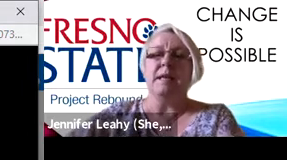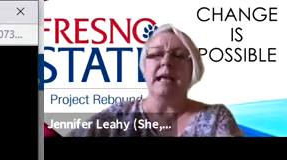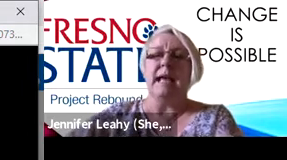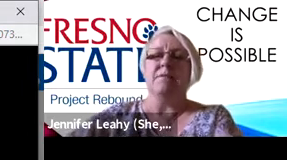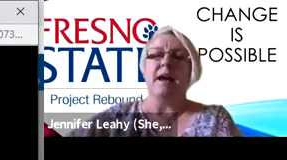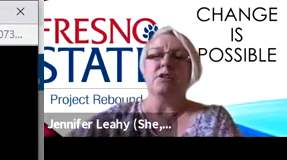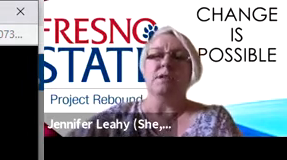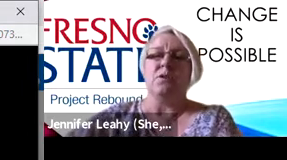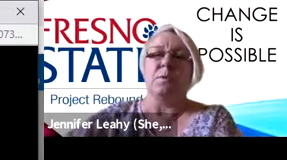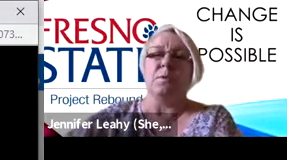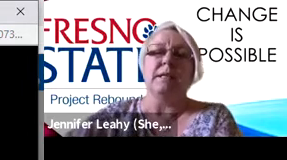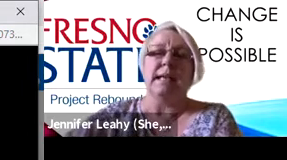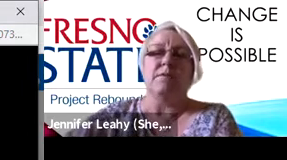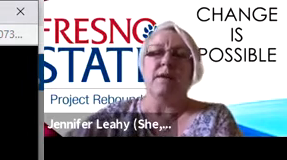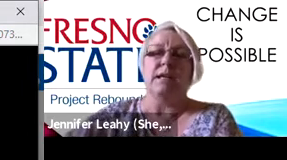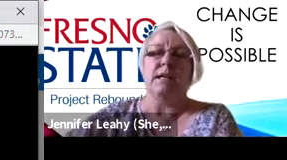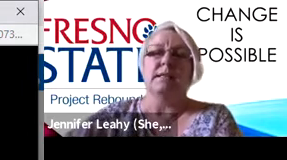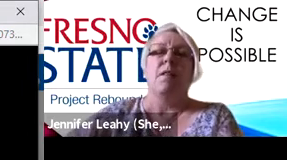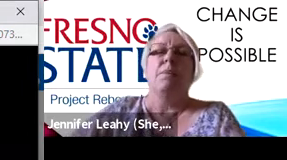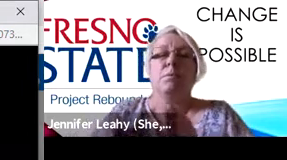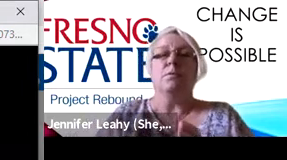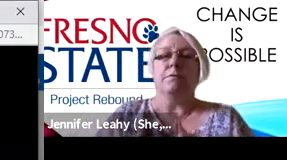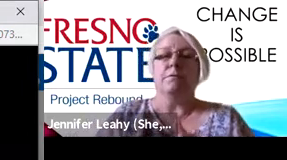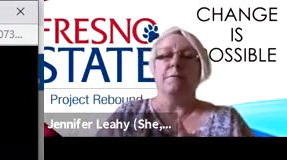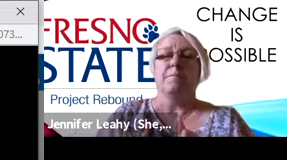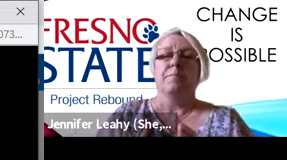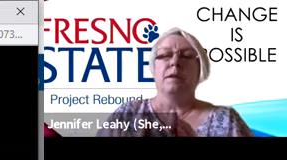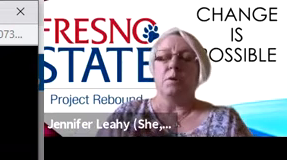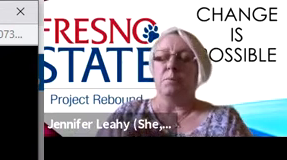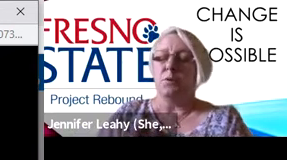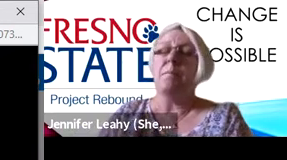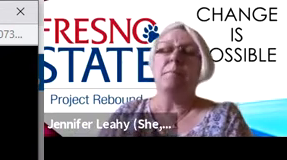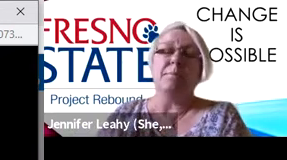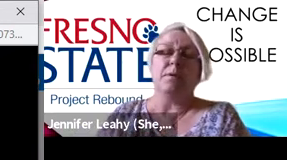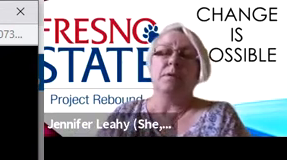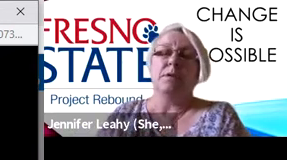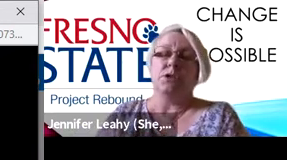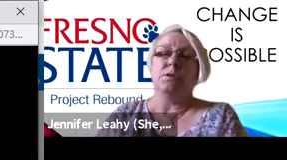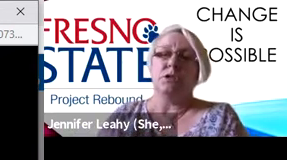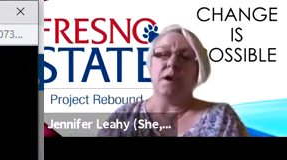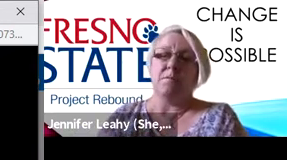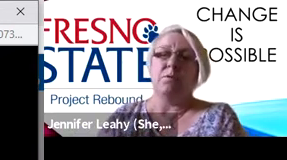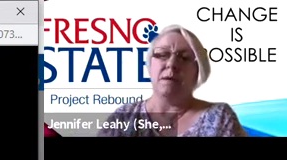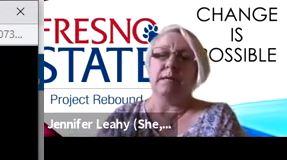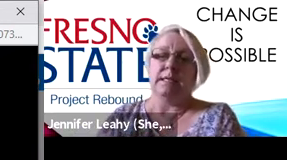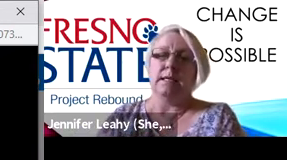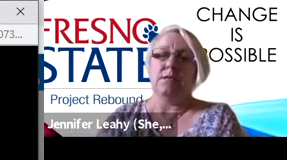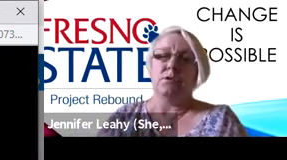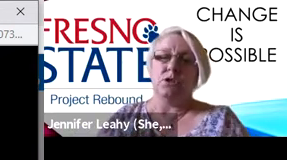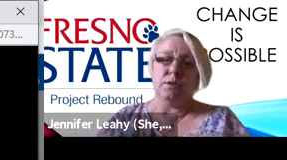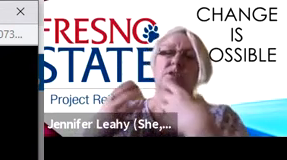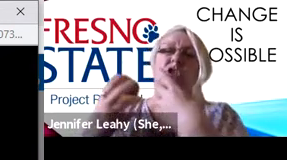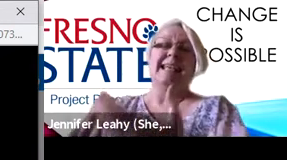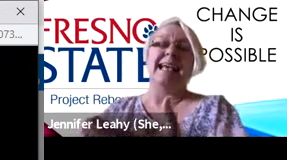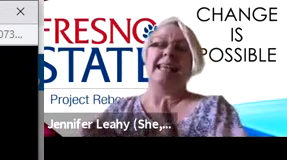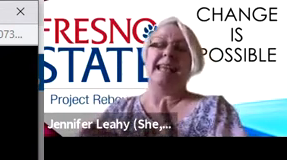Developing those mitigating factors and the rehabilitative evidence, the proof on paper that shows that you have been rehabilitated so